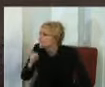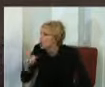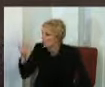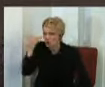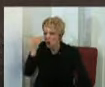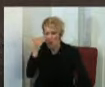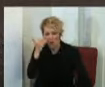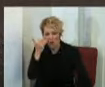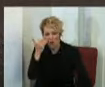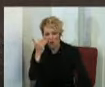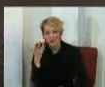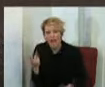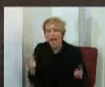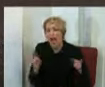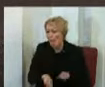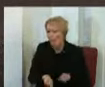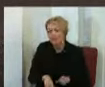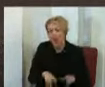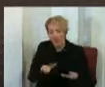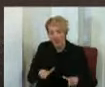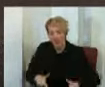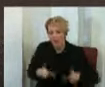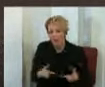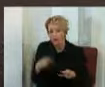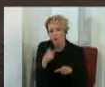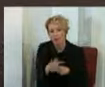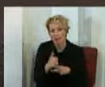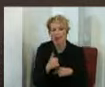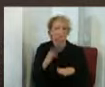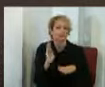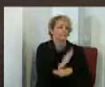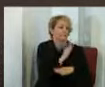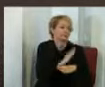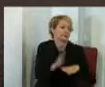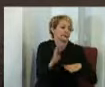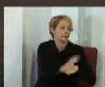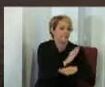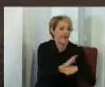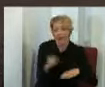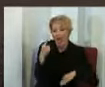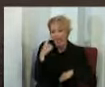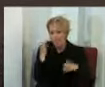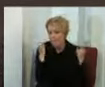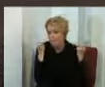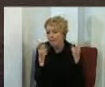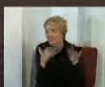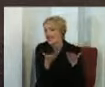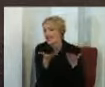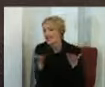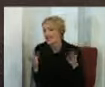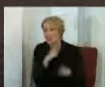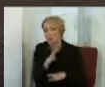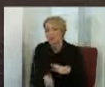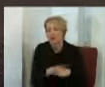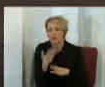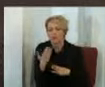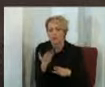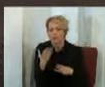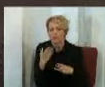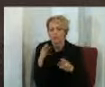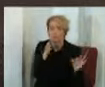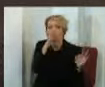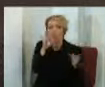You know, there's those things that happen to us in our lives to keep us busy. I think that there are many things in this world that can keep us